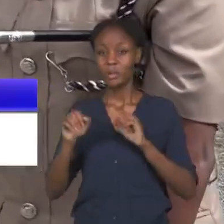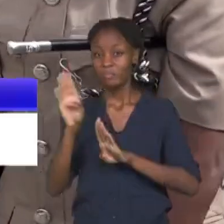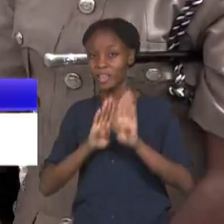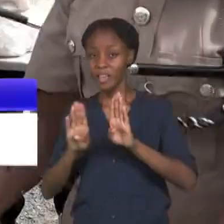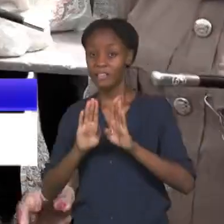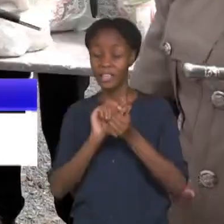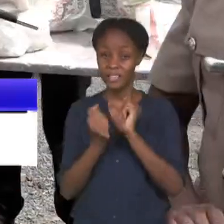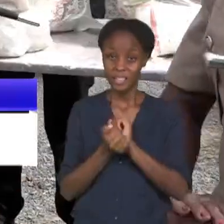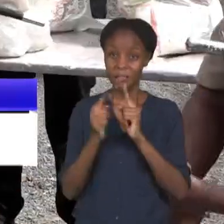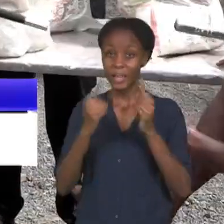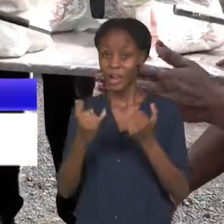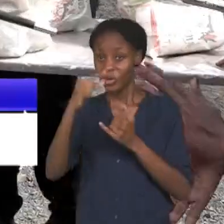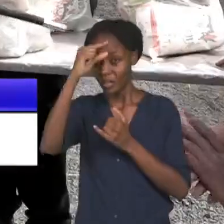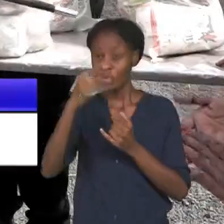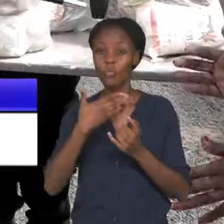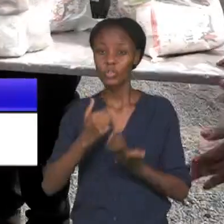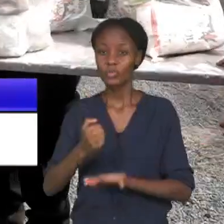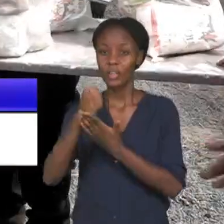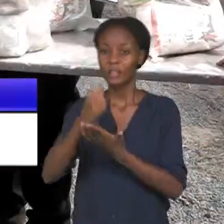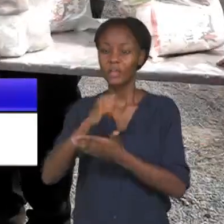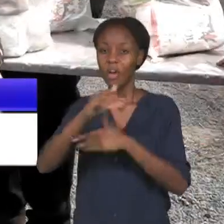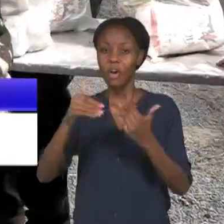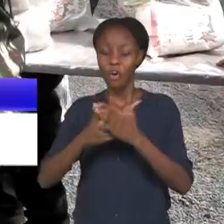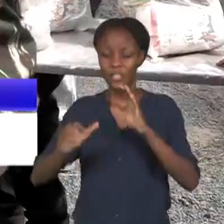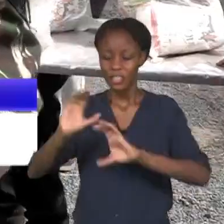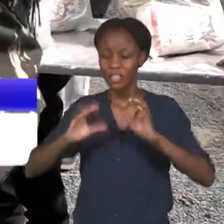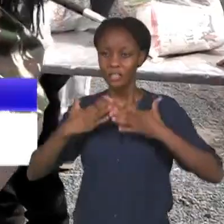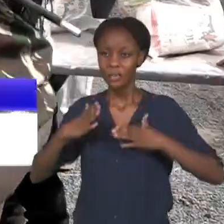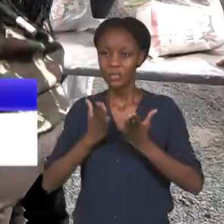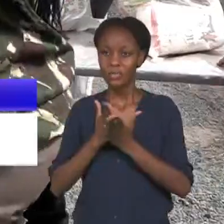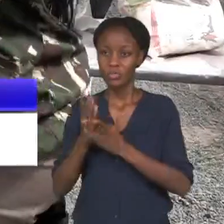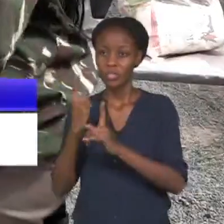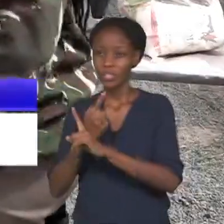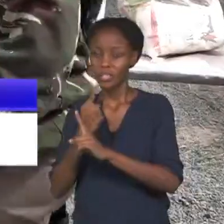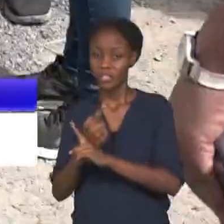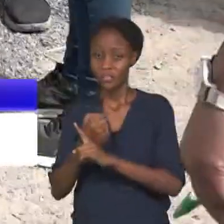government is attempting to make ends meet for the citizens through various programs.